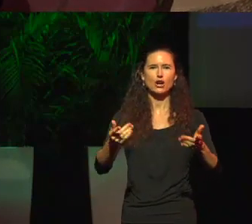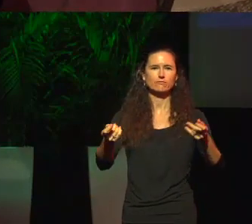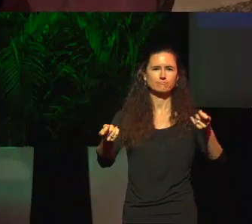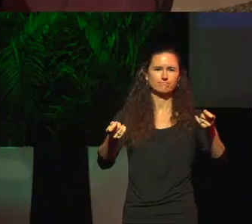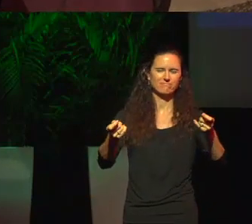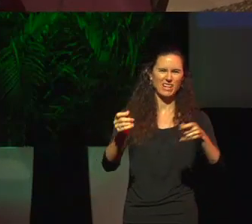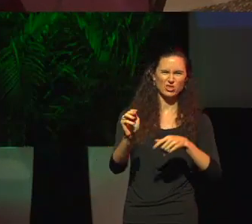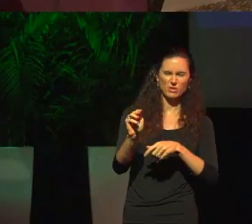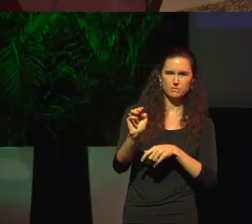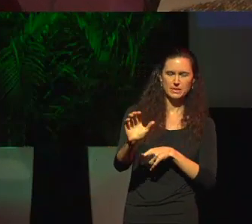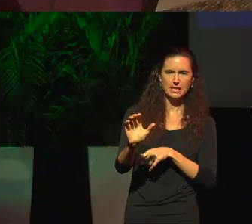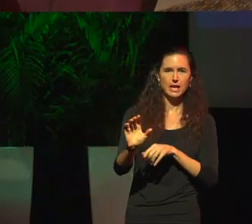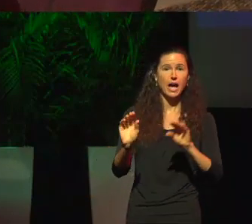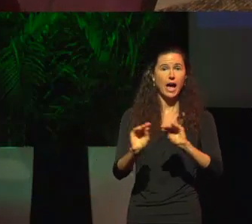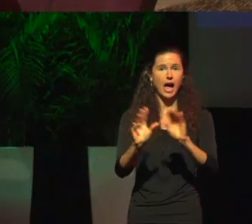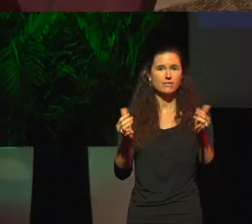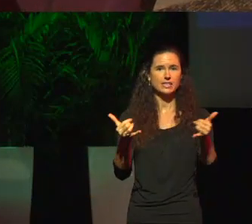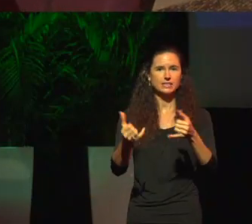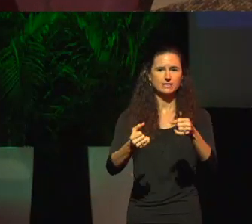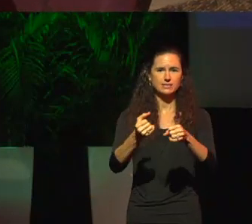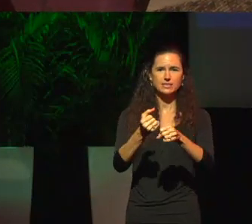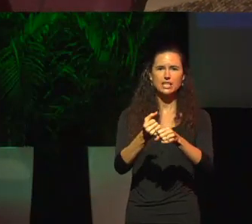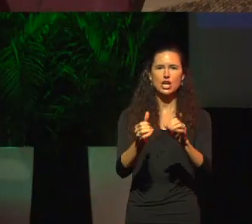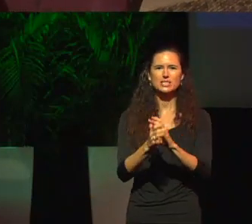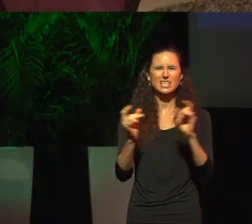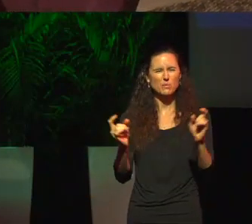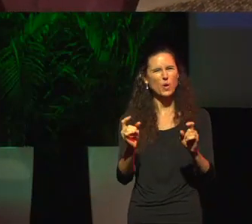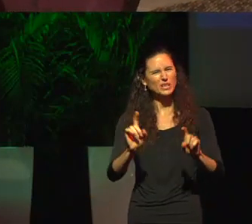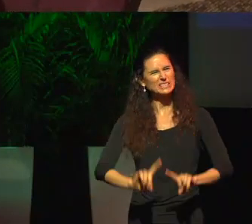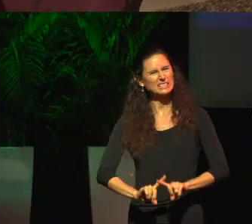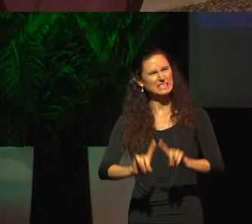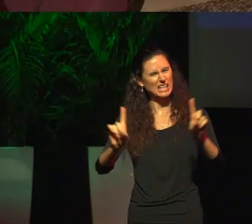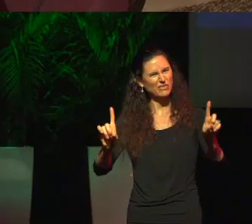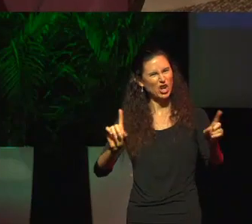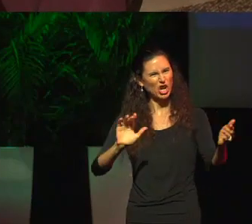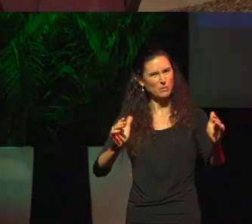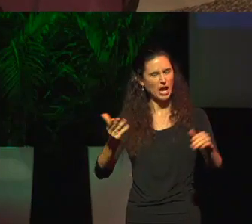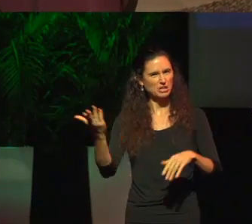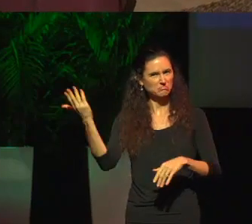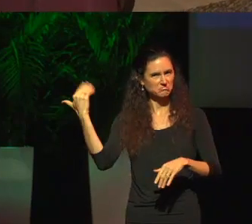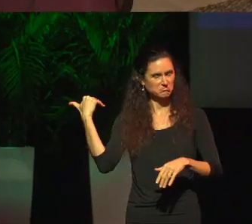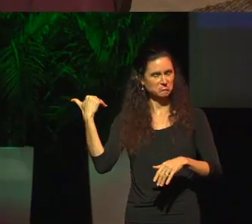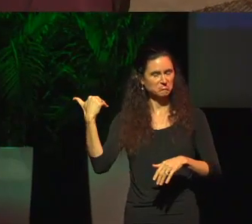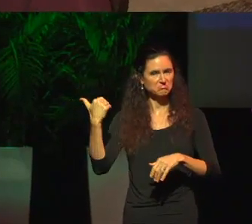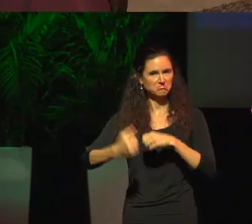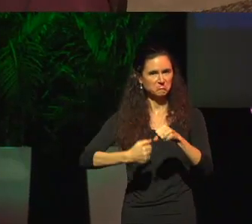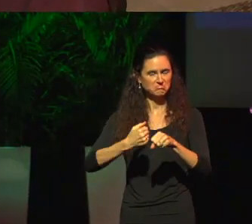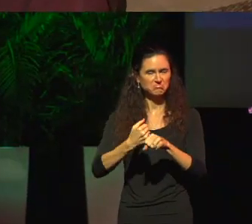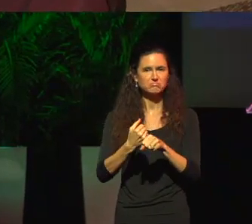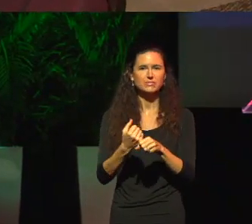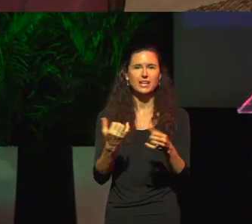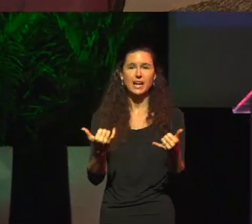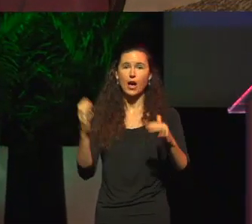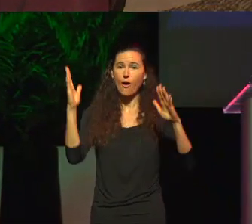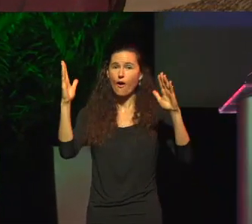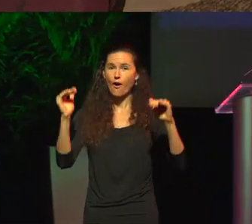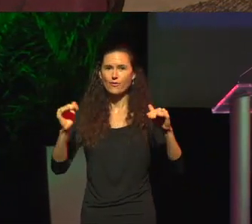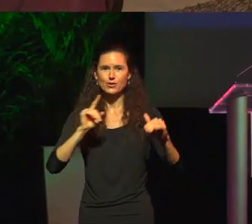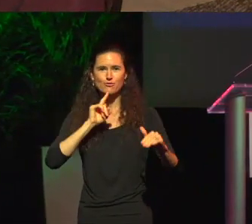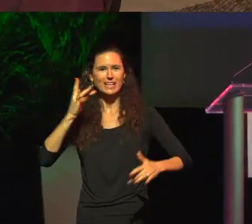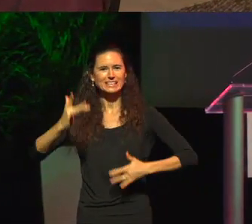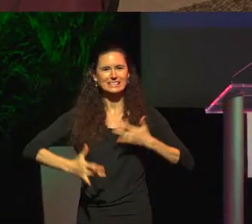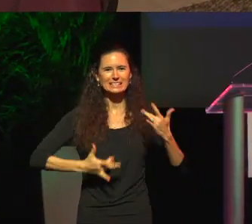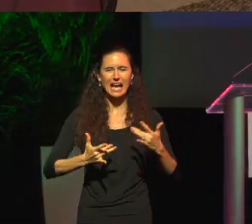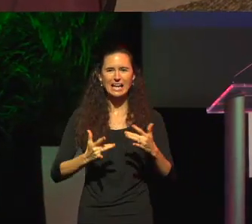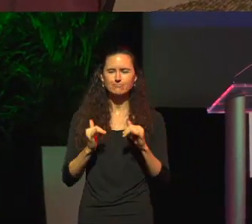MC. Obviously, this year's ceremony looks a little bit different than it has in years past, but hopefully you're just as excited as I